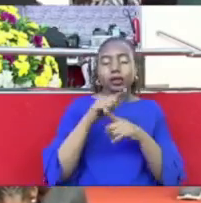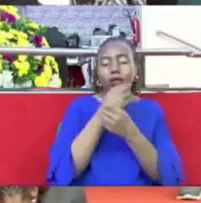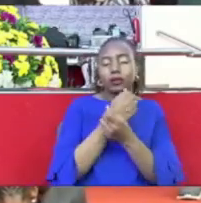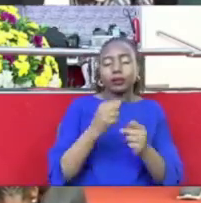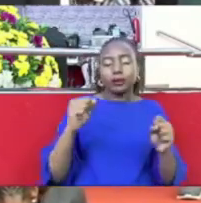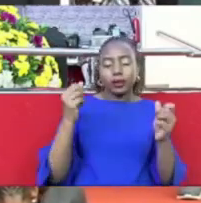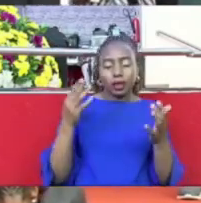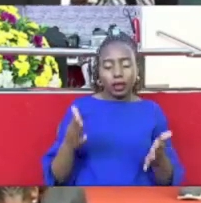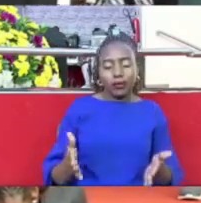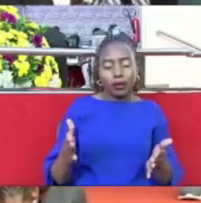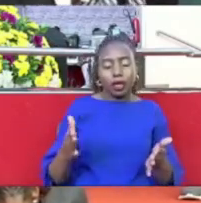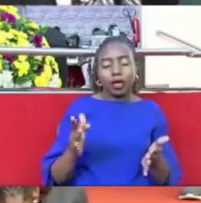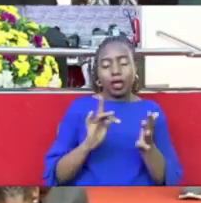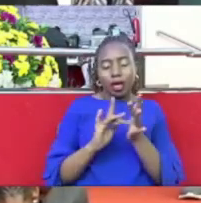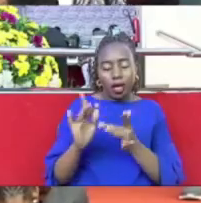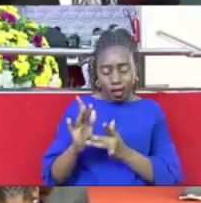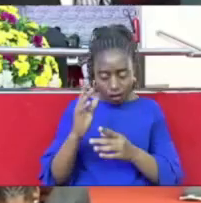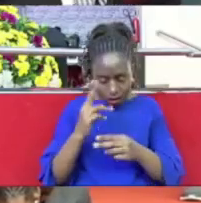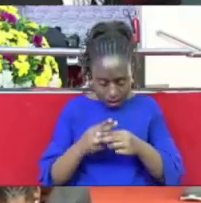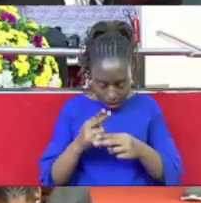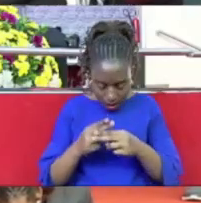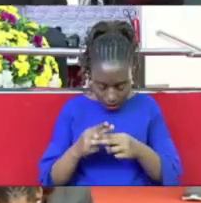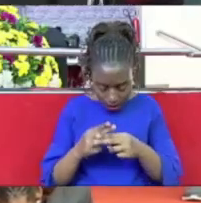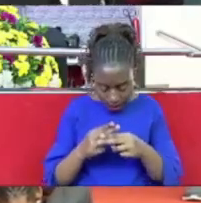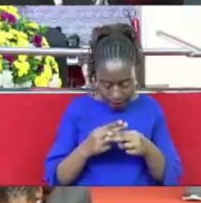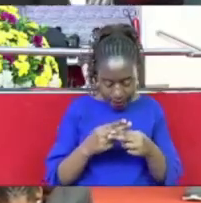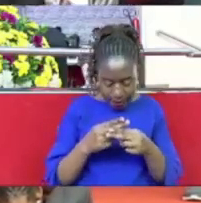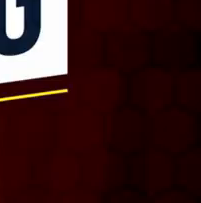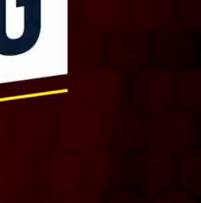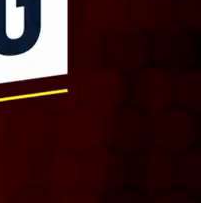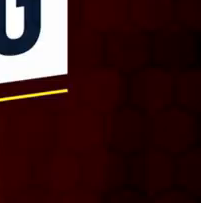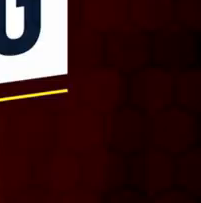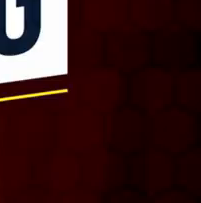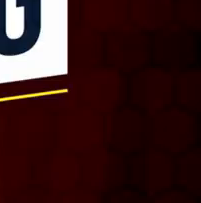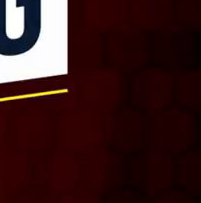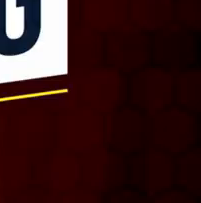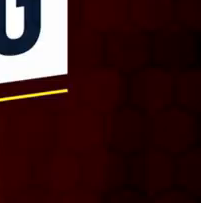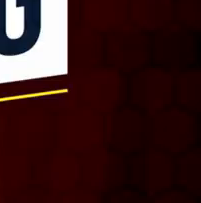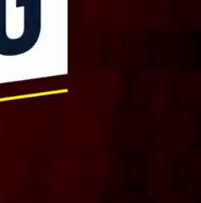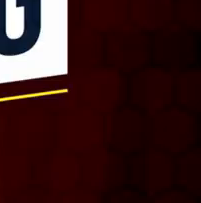Lord and Savior. In Jesus' name. In Jesus' name. Amen. Amen.